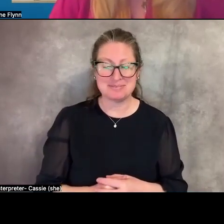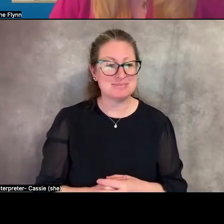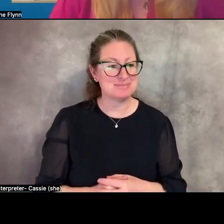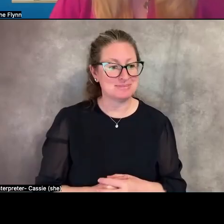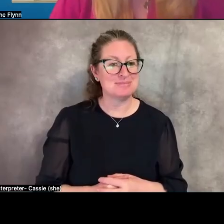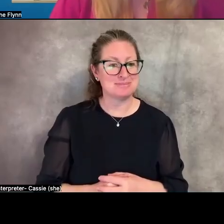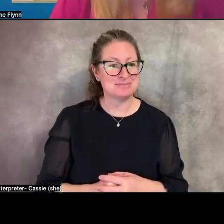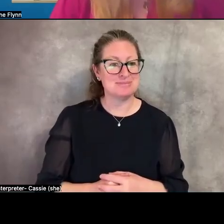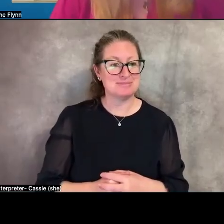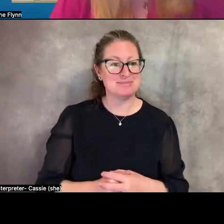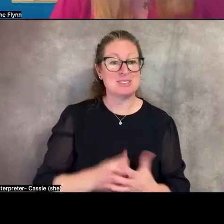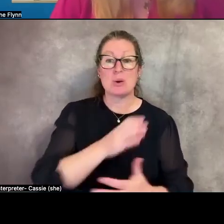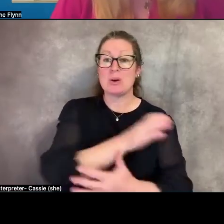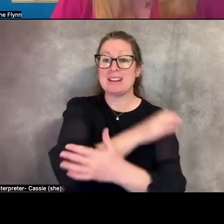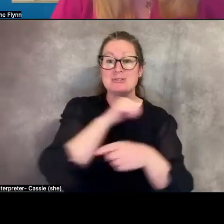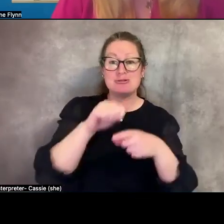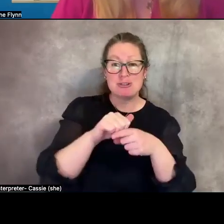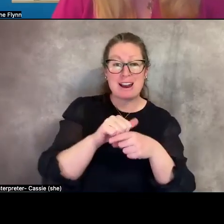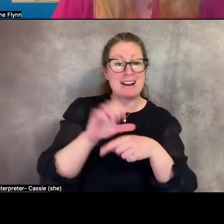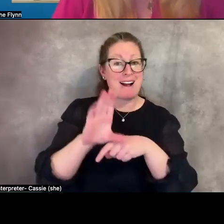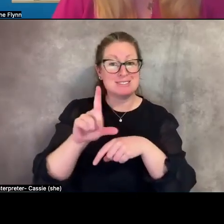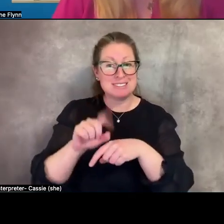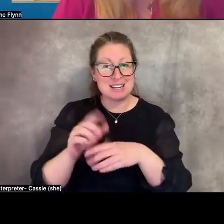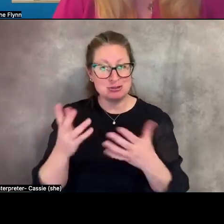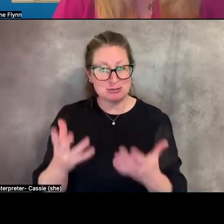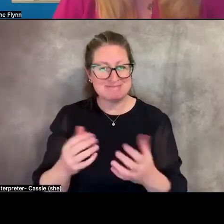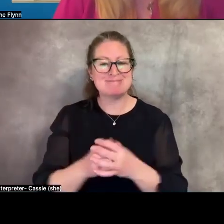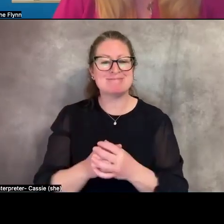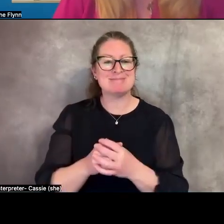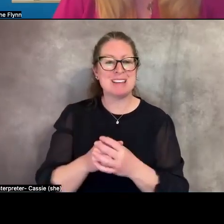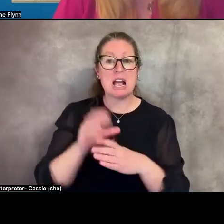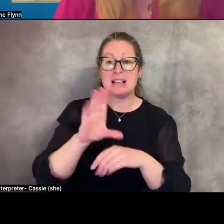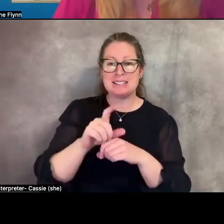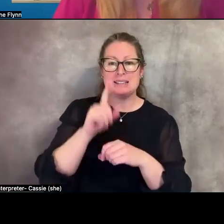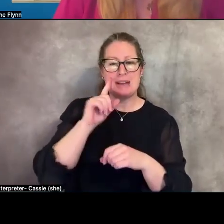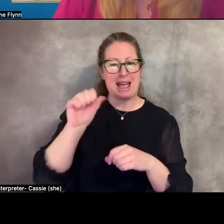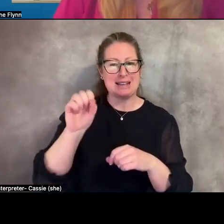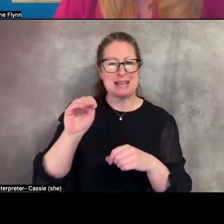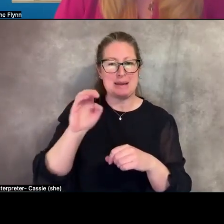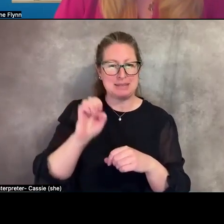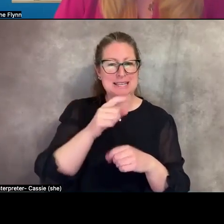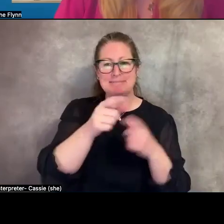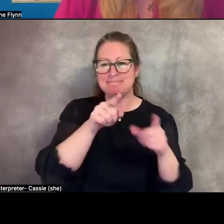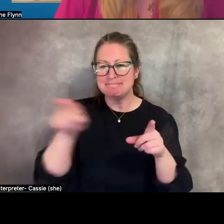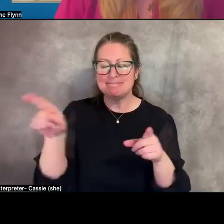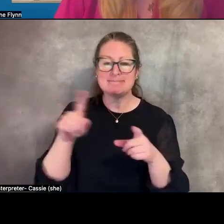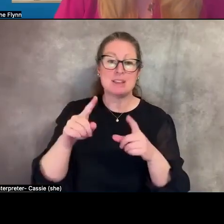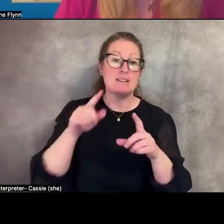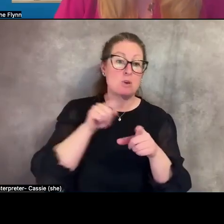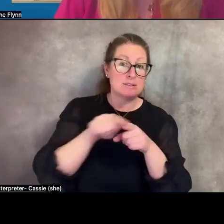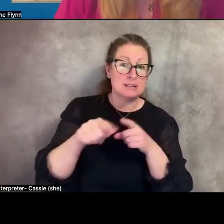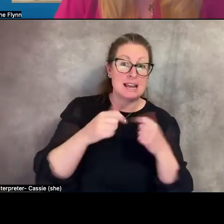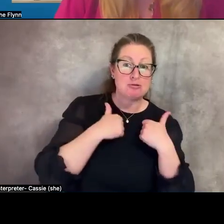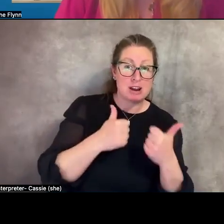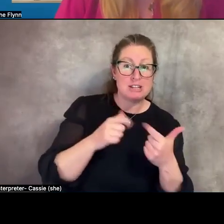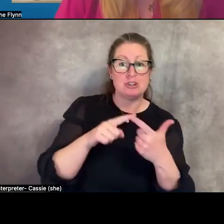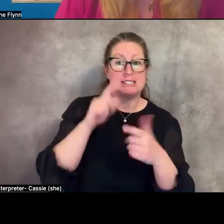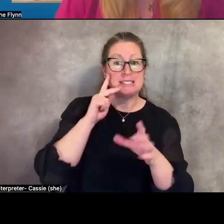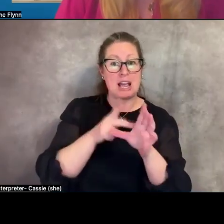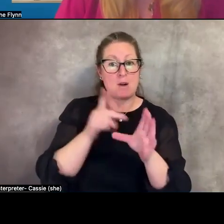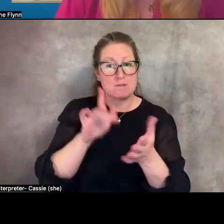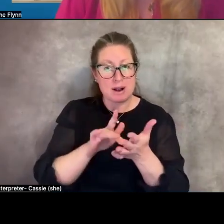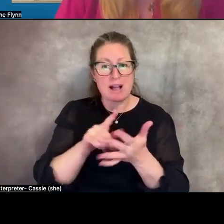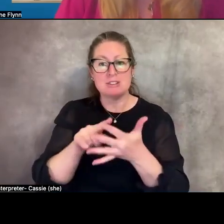So clinical training and consultation. Consultation by subject matter experts in the area of aggression and psychopharmacology and aggression